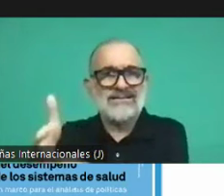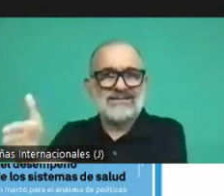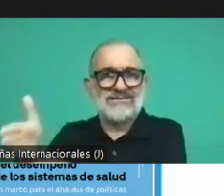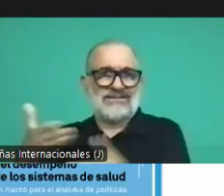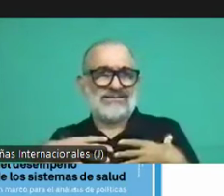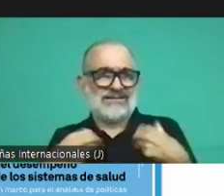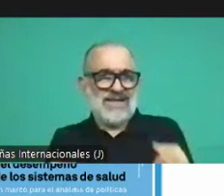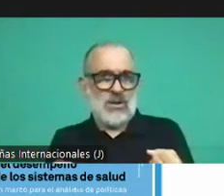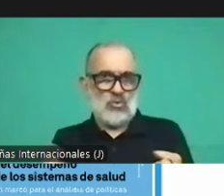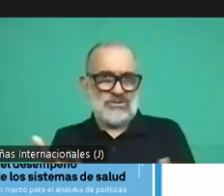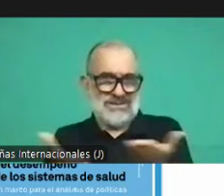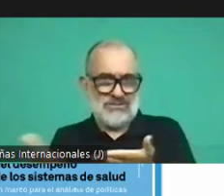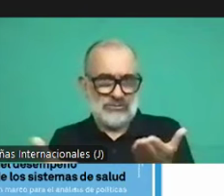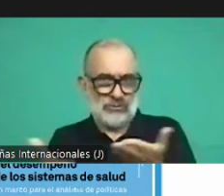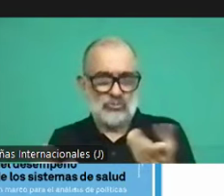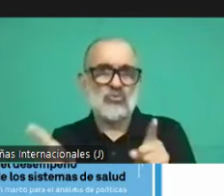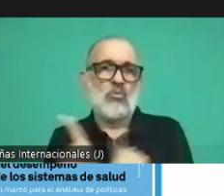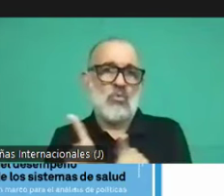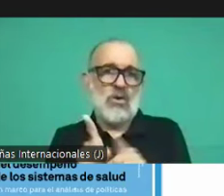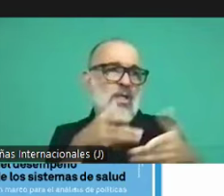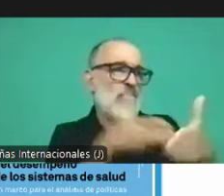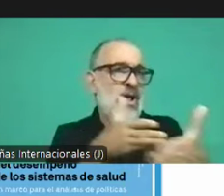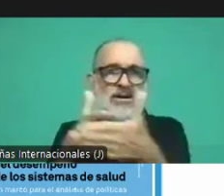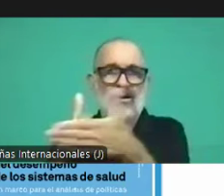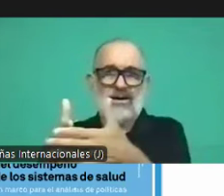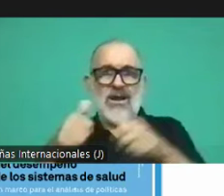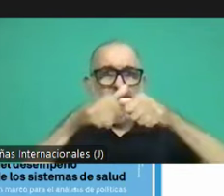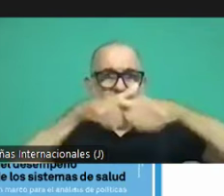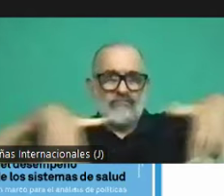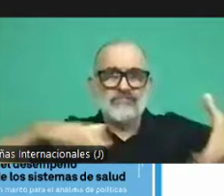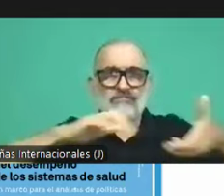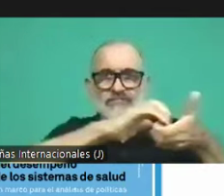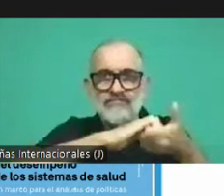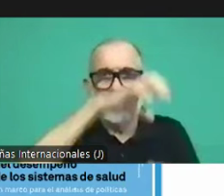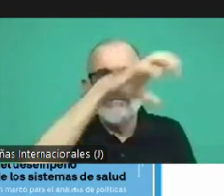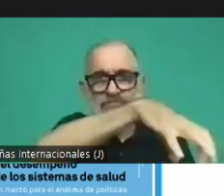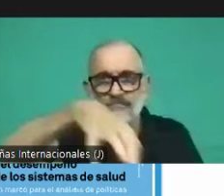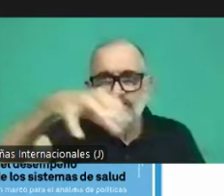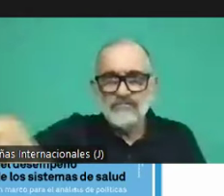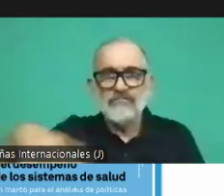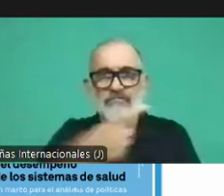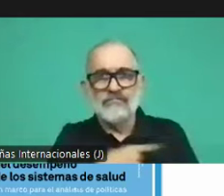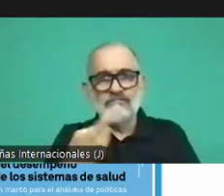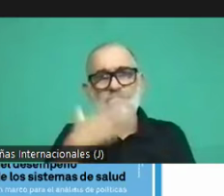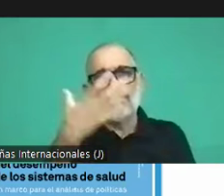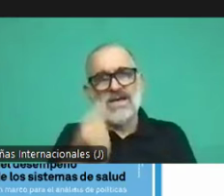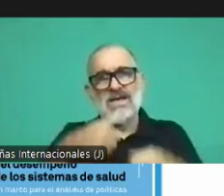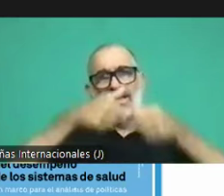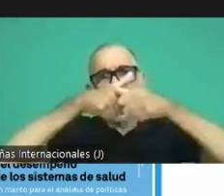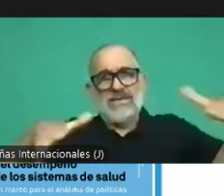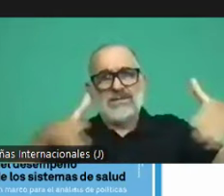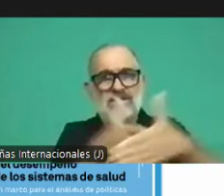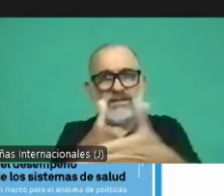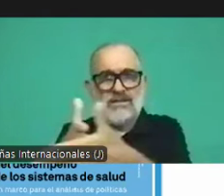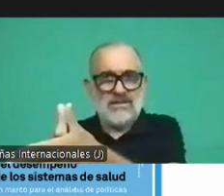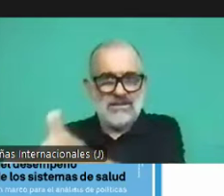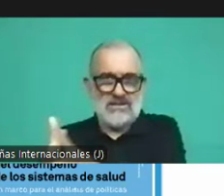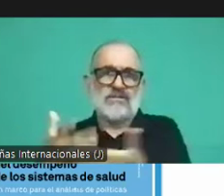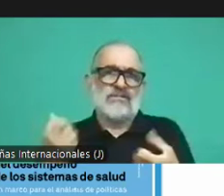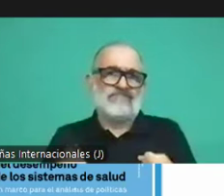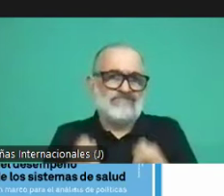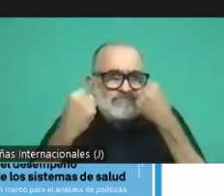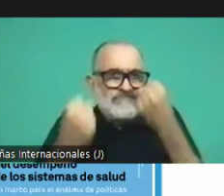as legales, organizational y barriers, esto se geographic hace en barriers, términos and this is estructurales, made in structural terms by fortaleciendo la strengthening perspectiva de a atención primaria de la